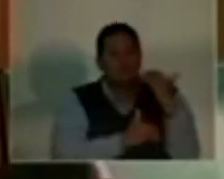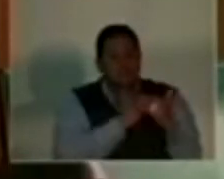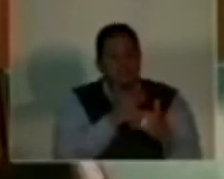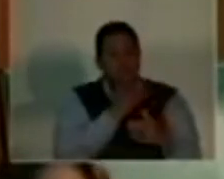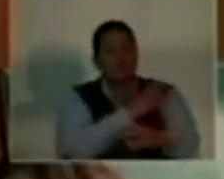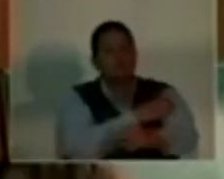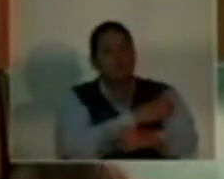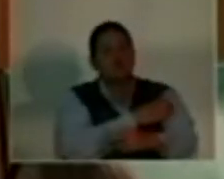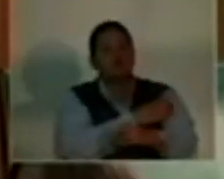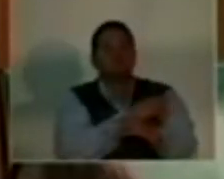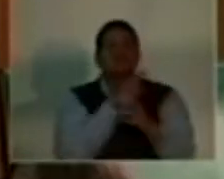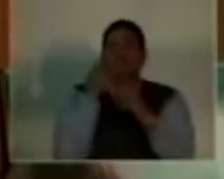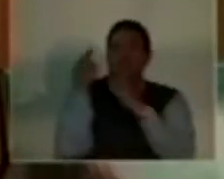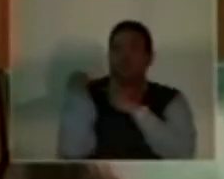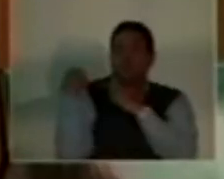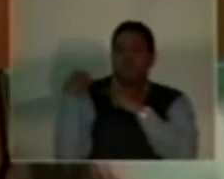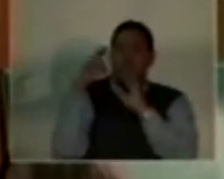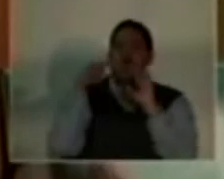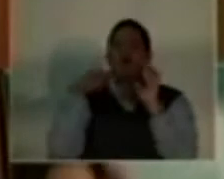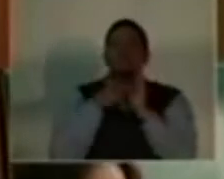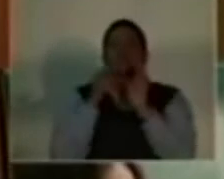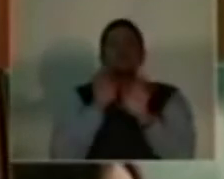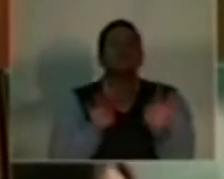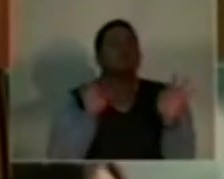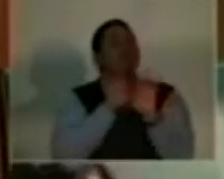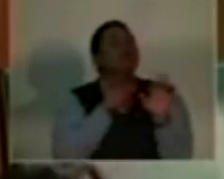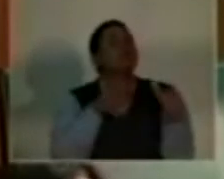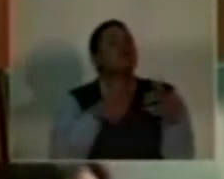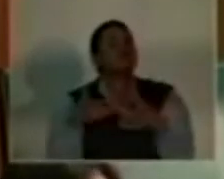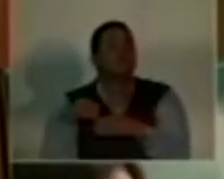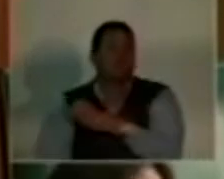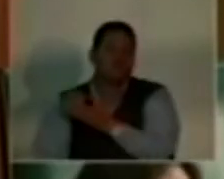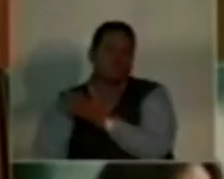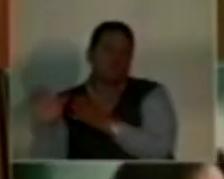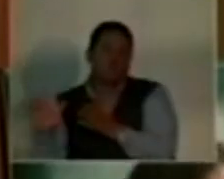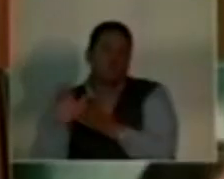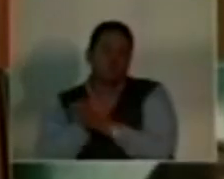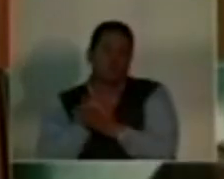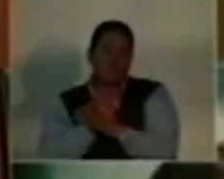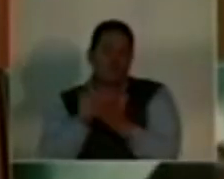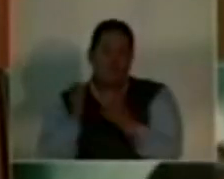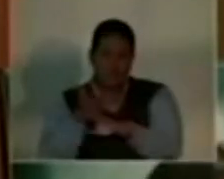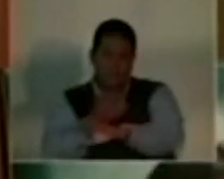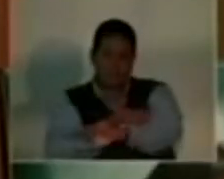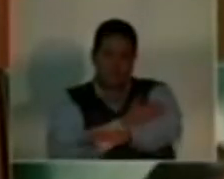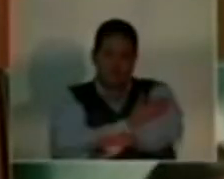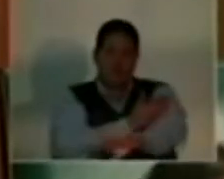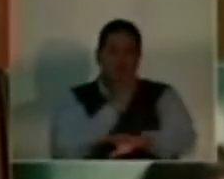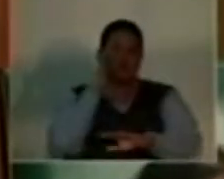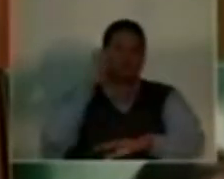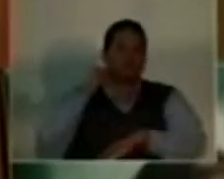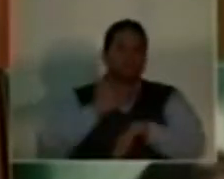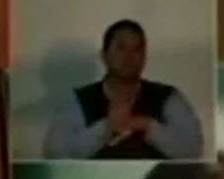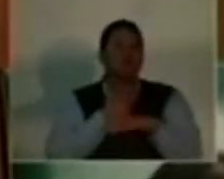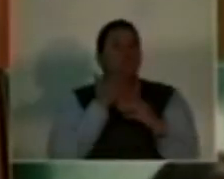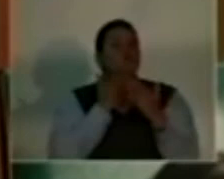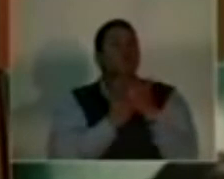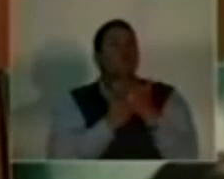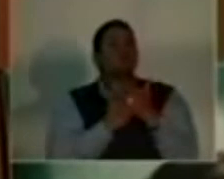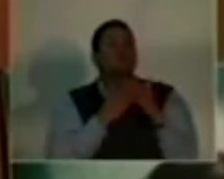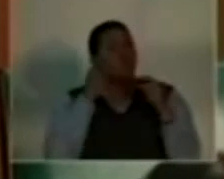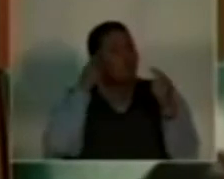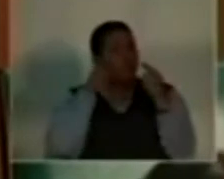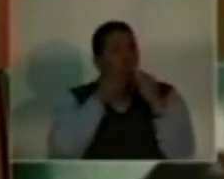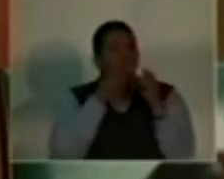powers, roles, and responsibilities of critical stakeholders in school improvement. It would set critical benchmarks and